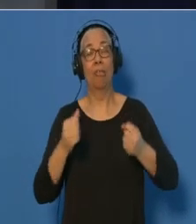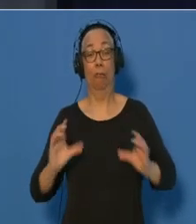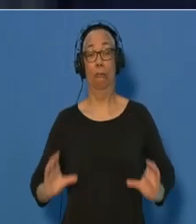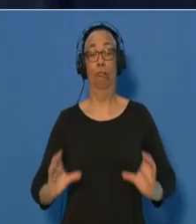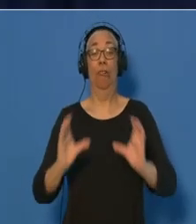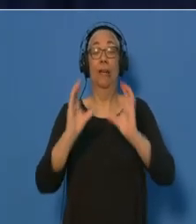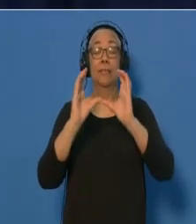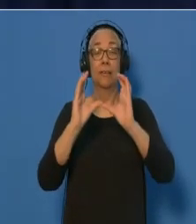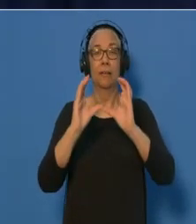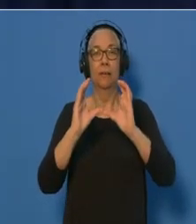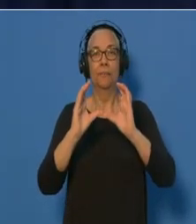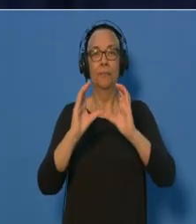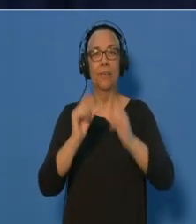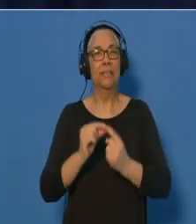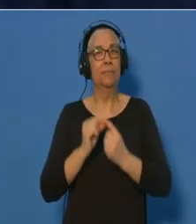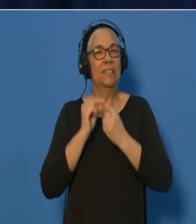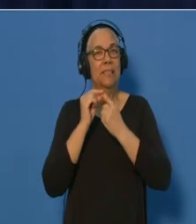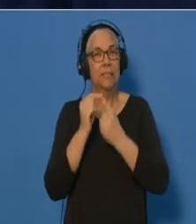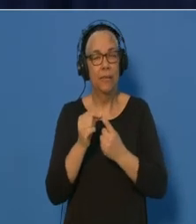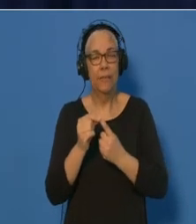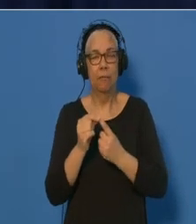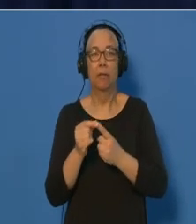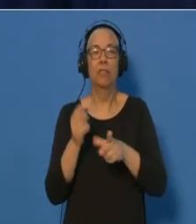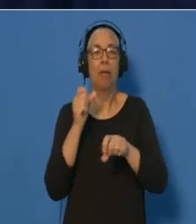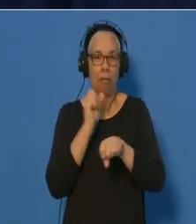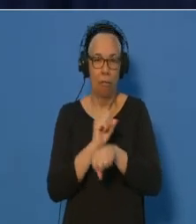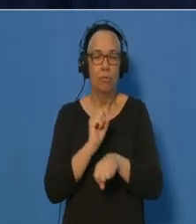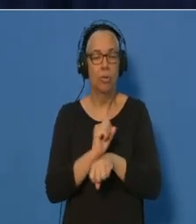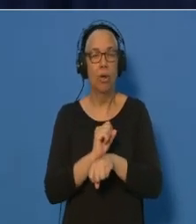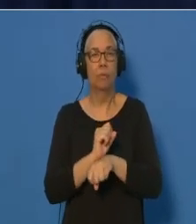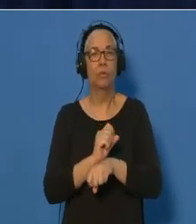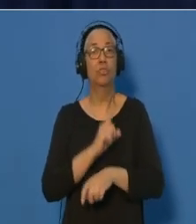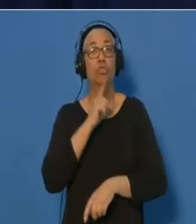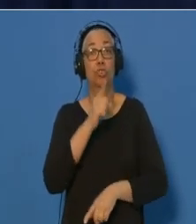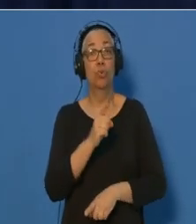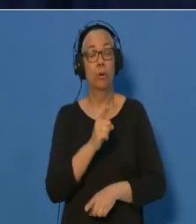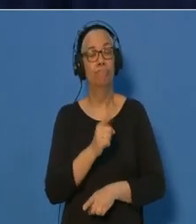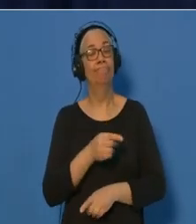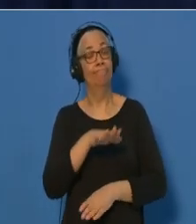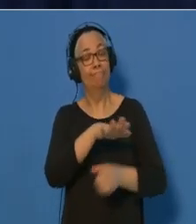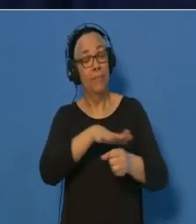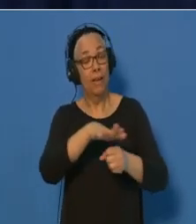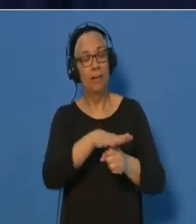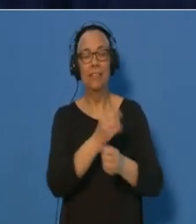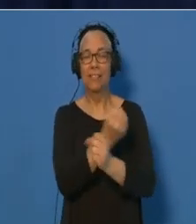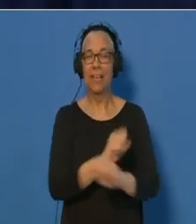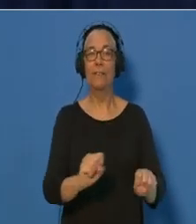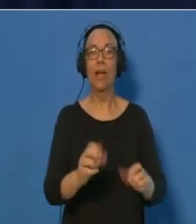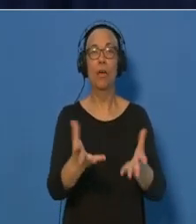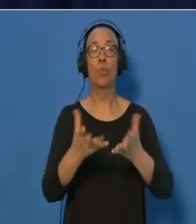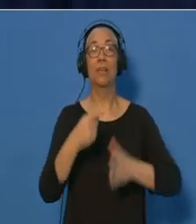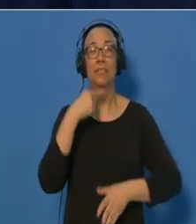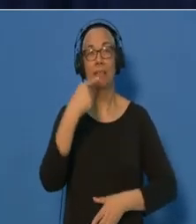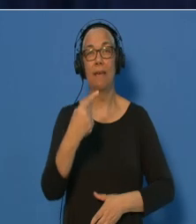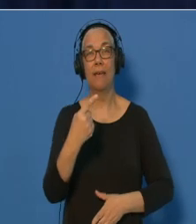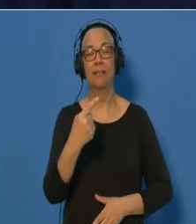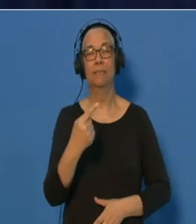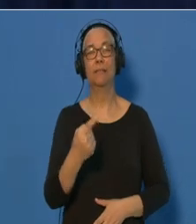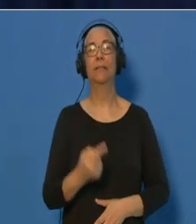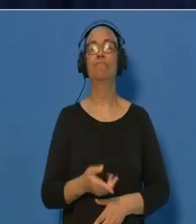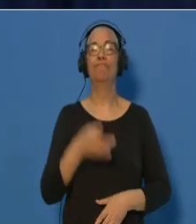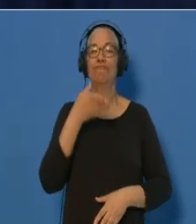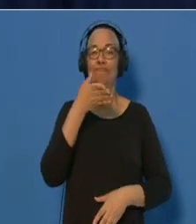is quite a particular undertaking to make sure that the facility is safe. And I would like to say that it is a